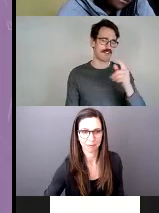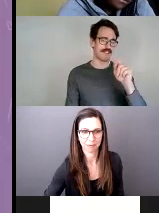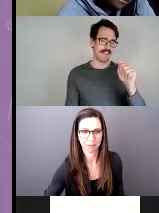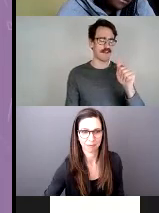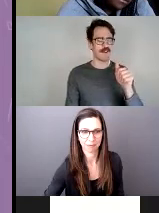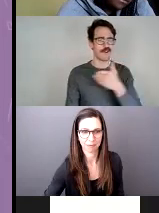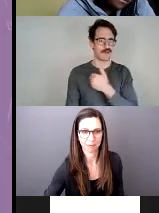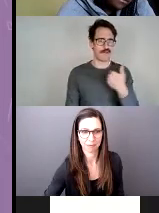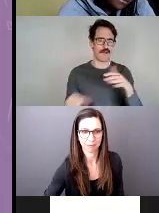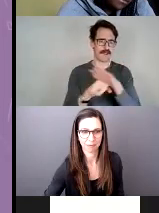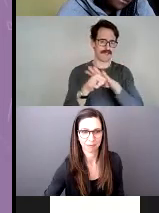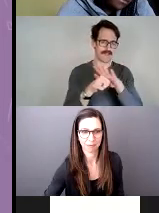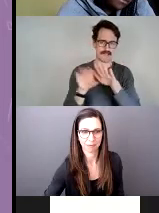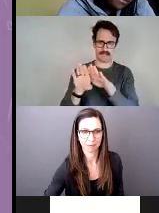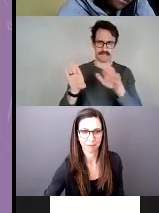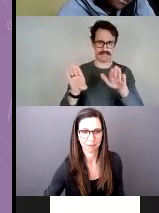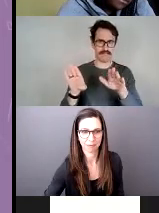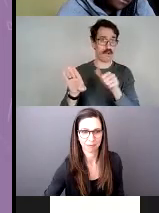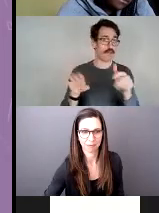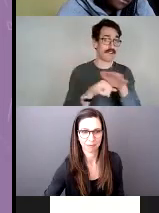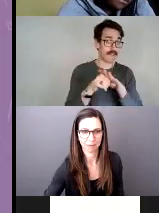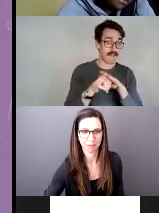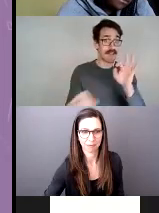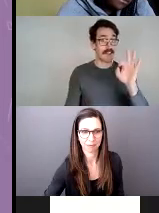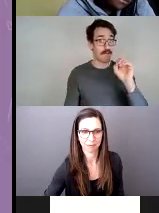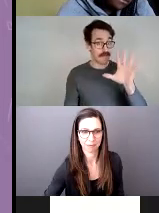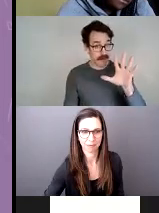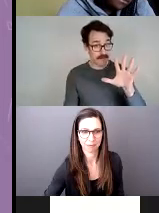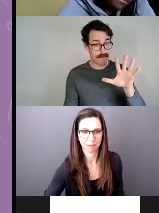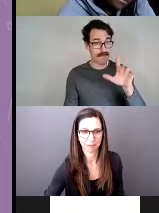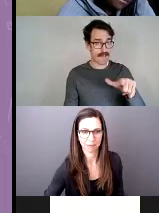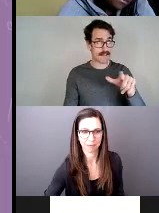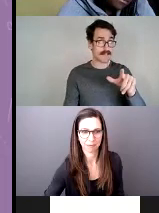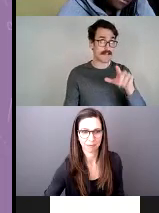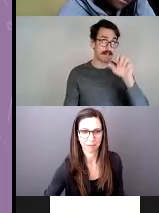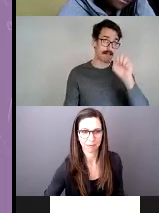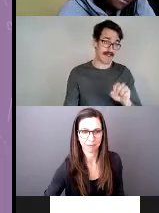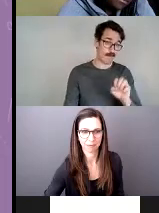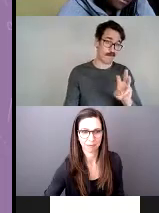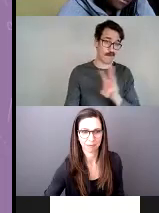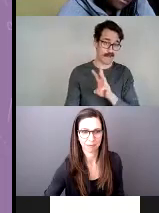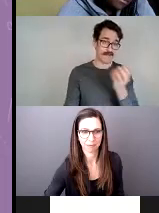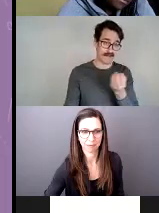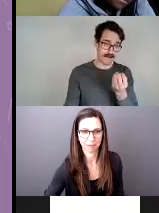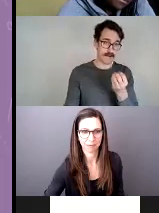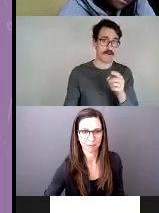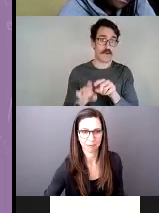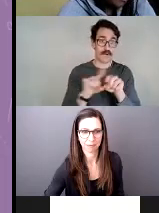And then when we look at other areas like the 905, which would be Southwestern Ontario, could be also